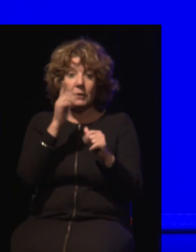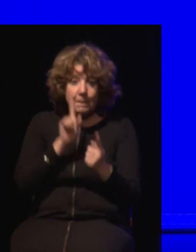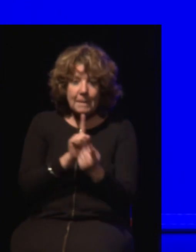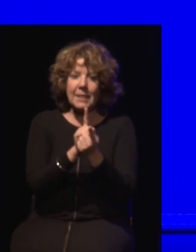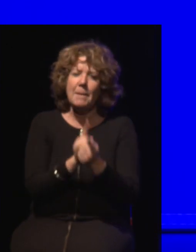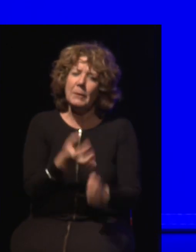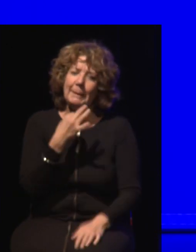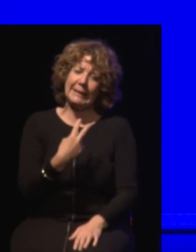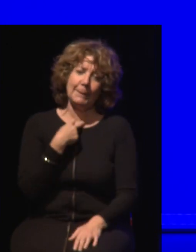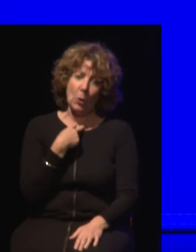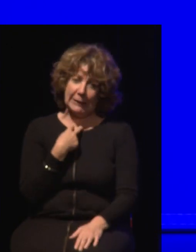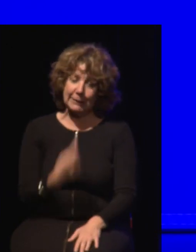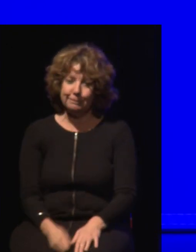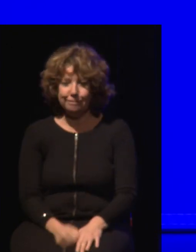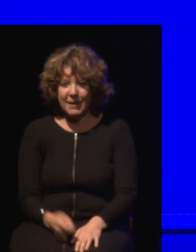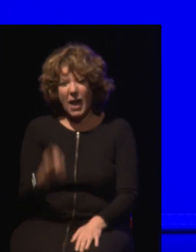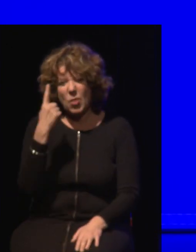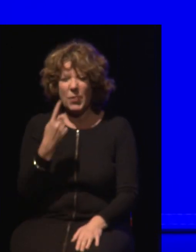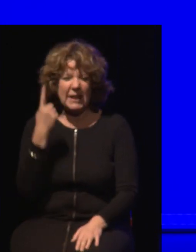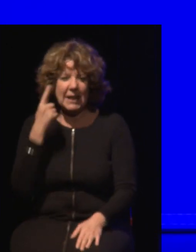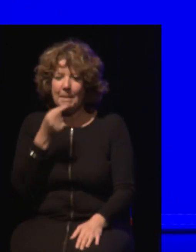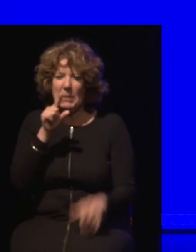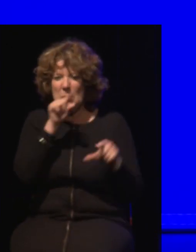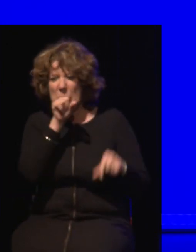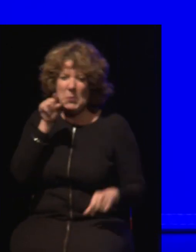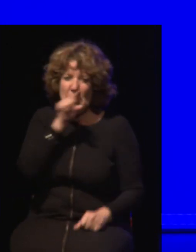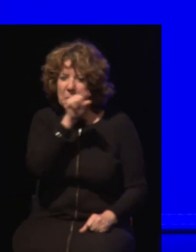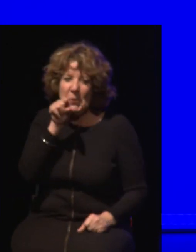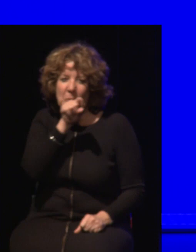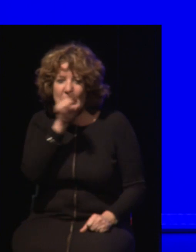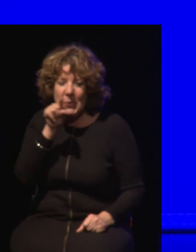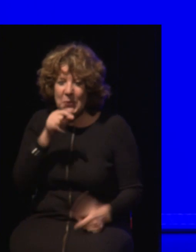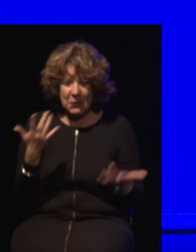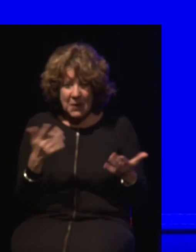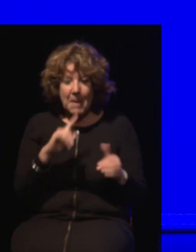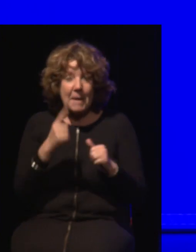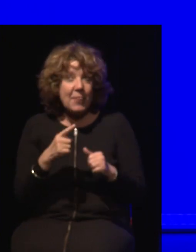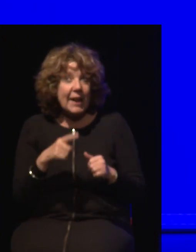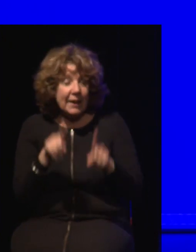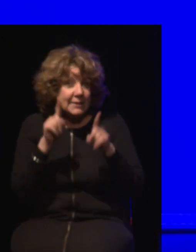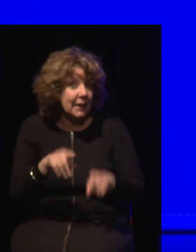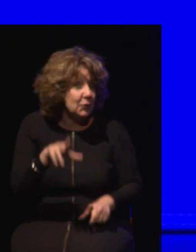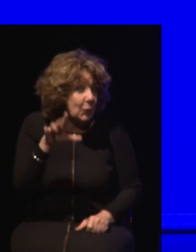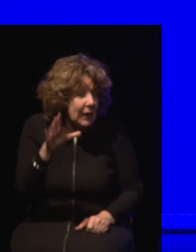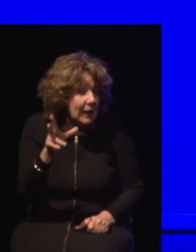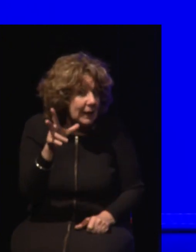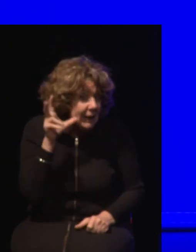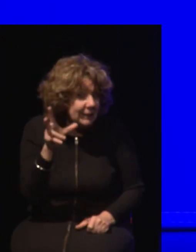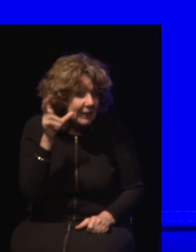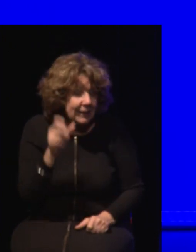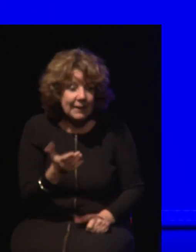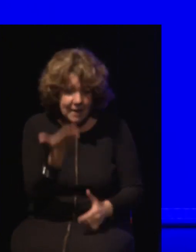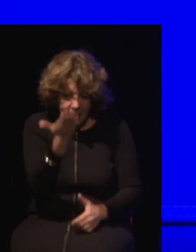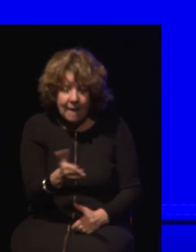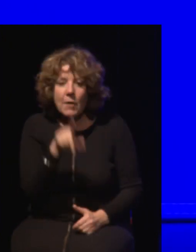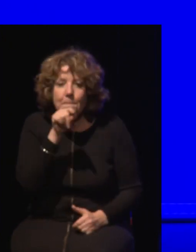as I listened more deeply, I could hear that here was a bird that poured out its spirit in song of such richness and